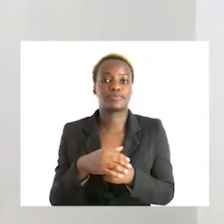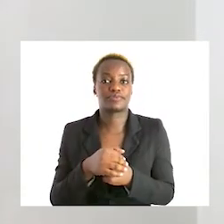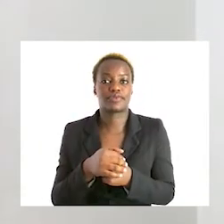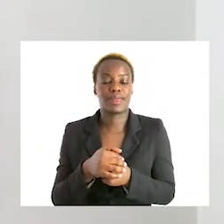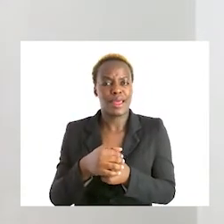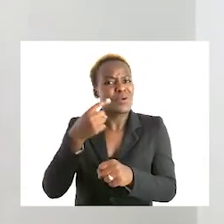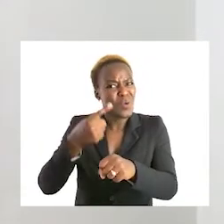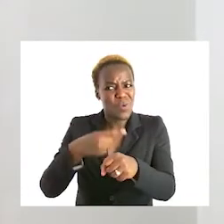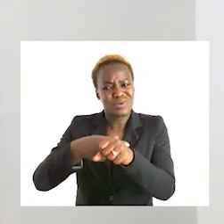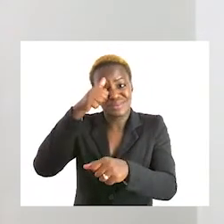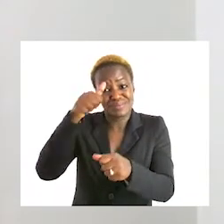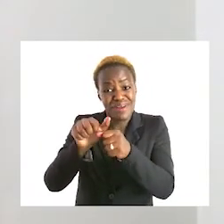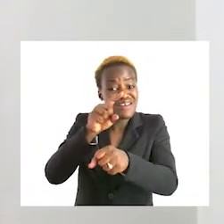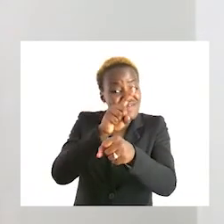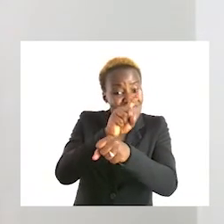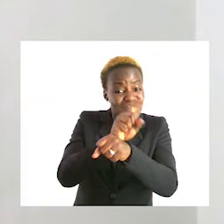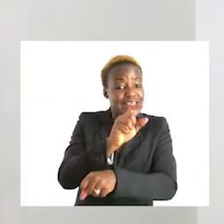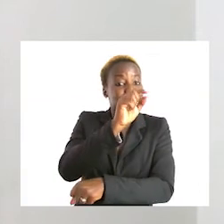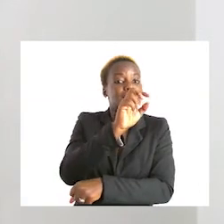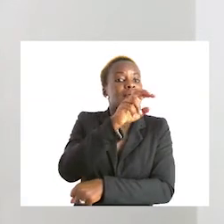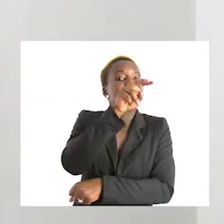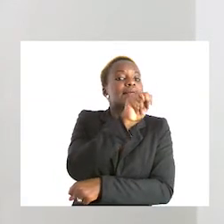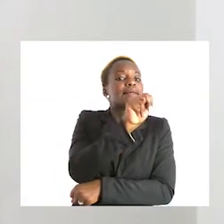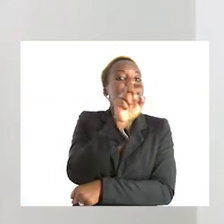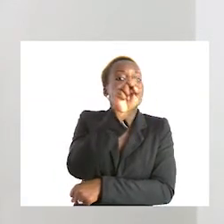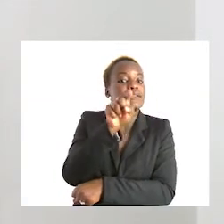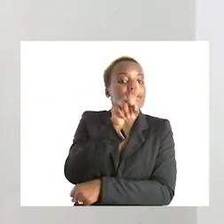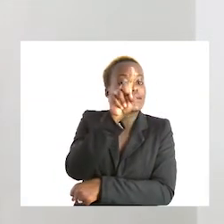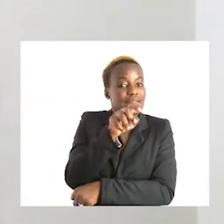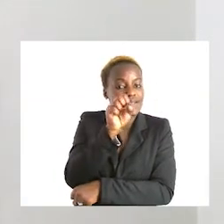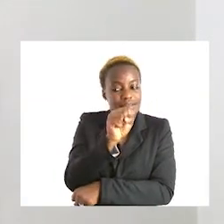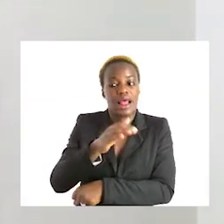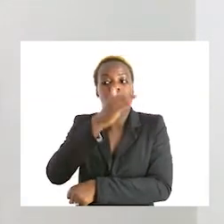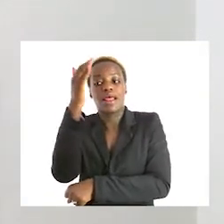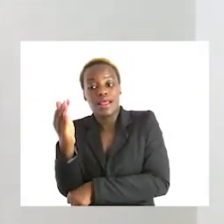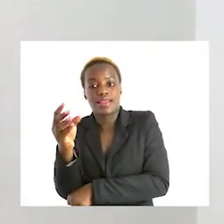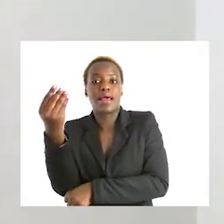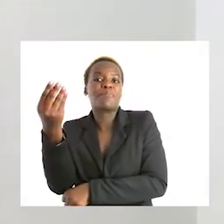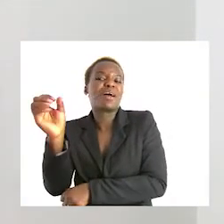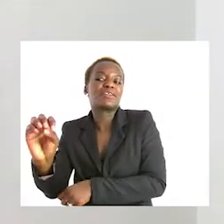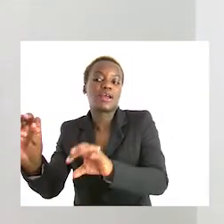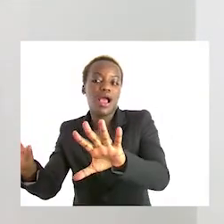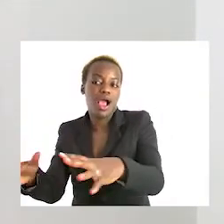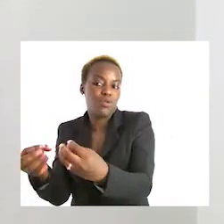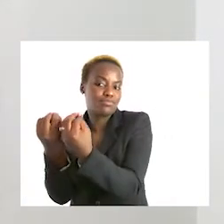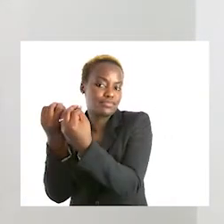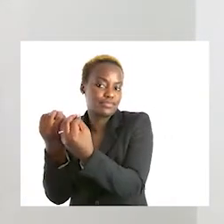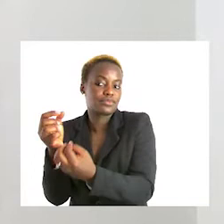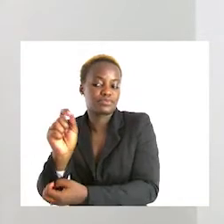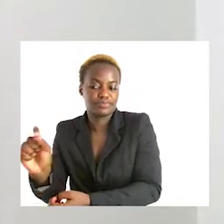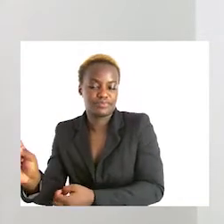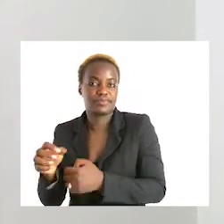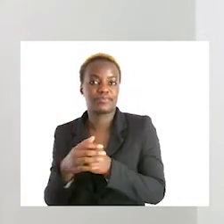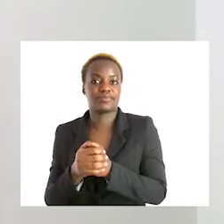comes first before you can actually write the amount of the money next to it. All right?